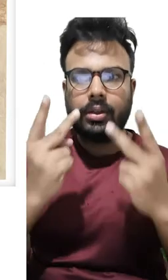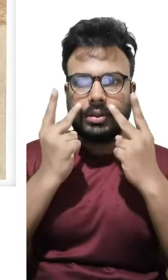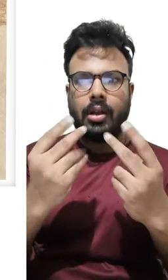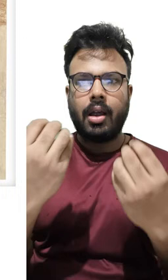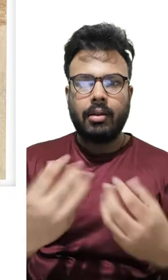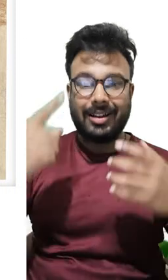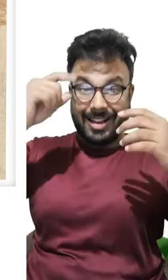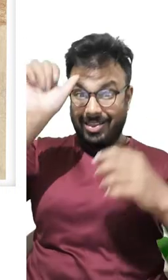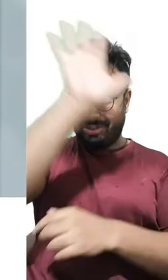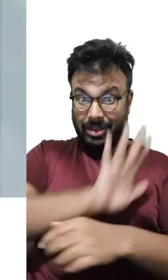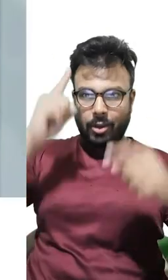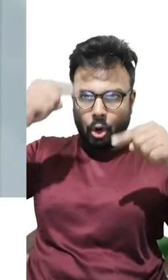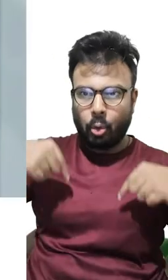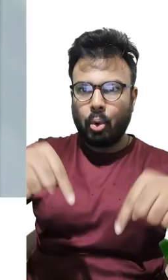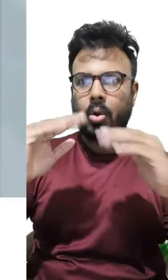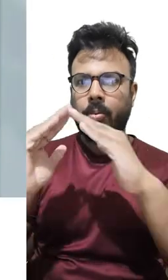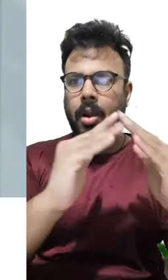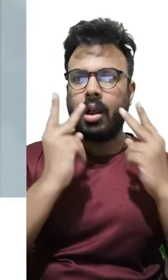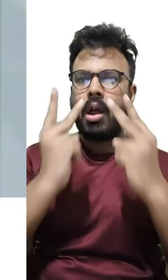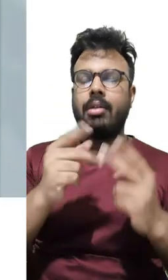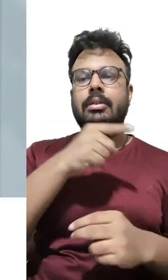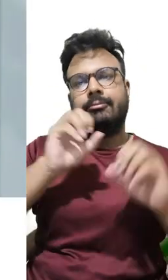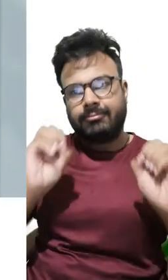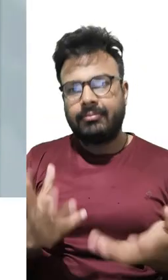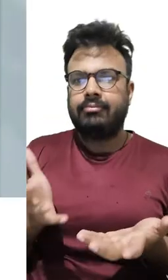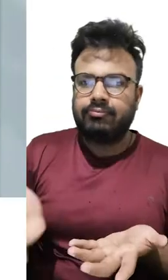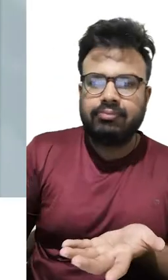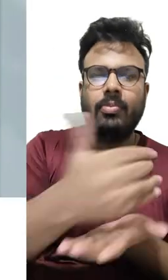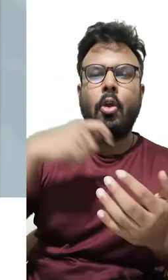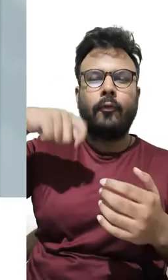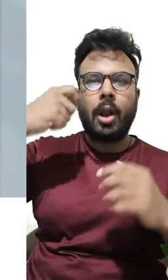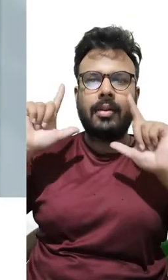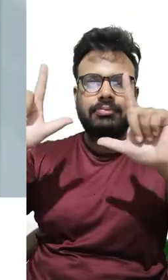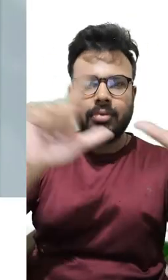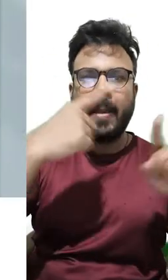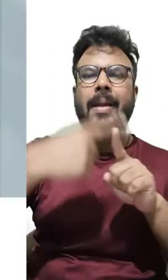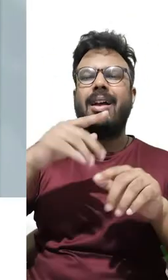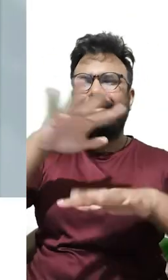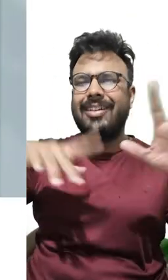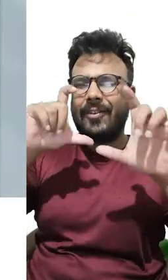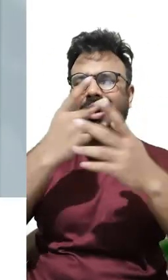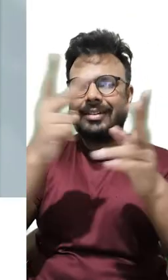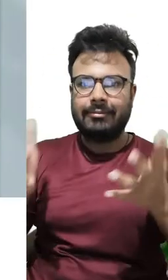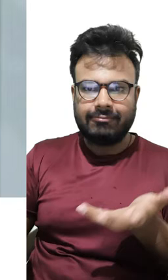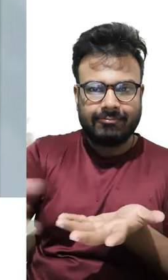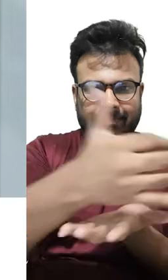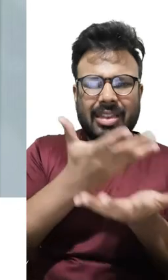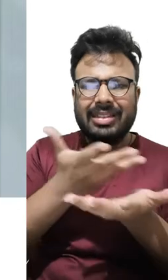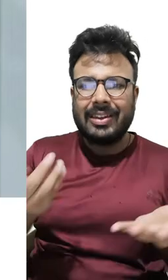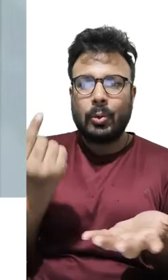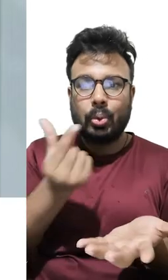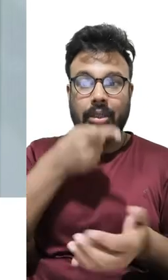of the streets in India. He also began collecting film posters and oleographs, objects that were, at the time,